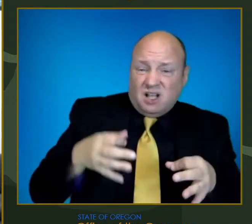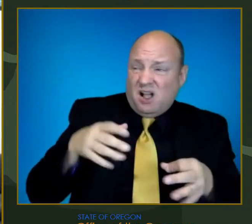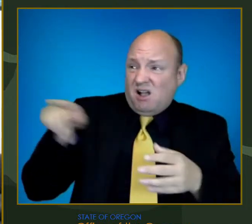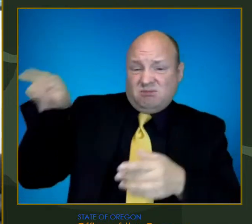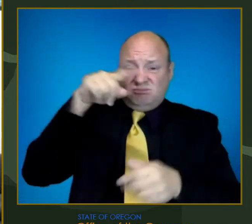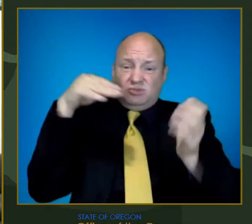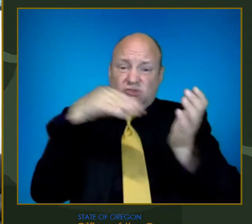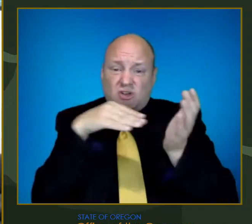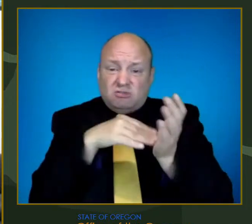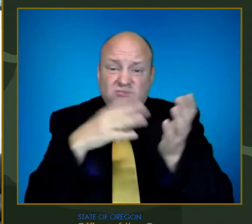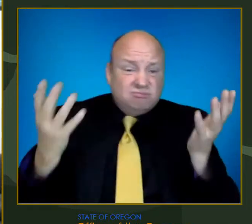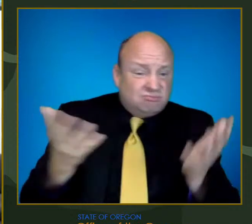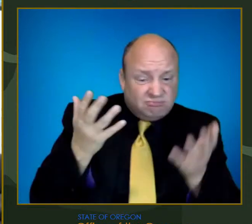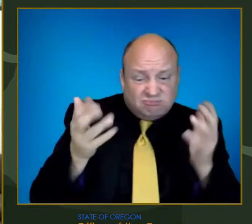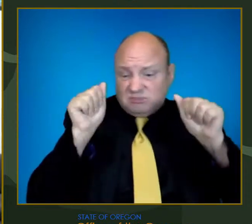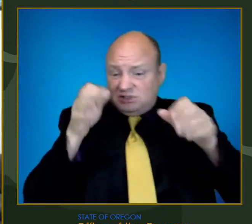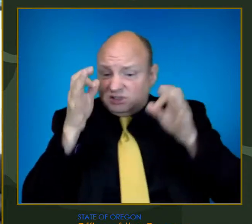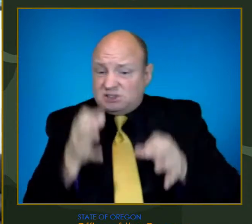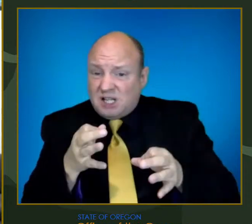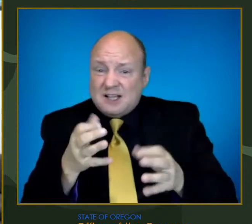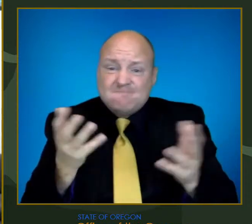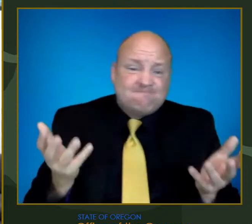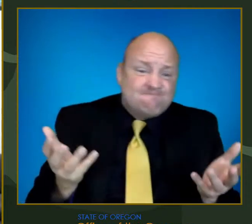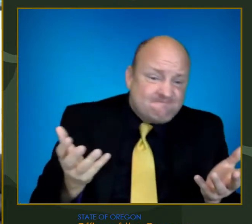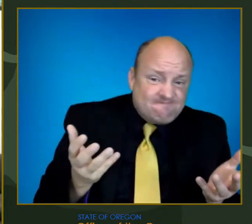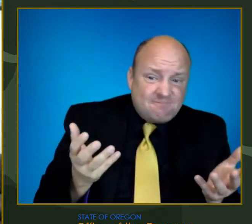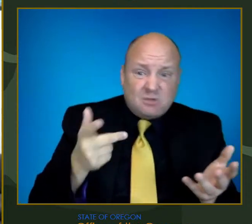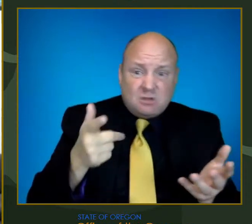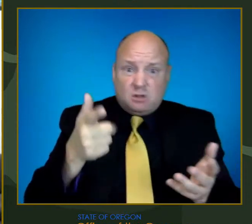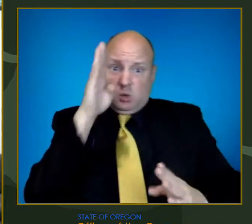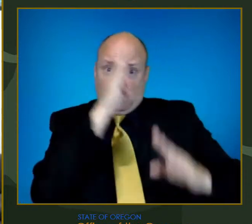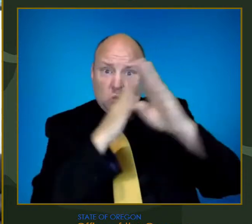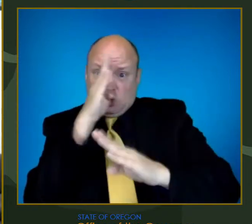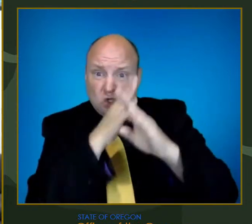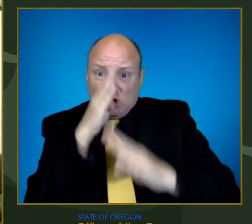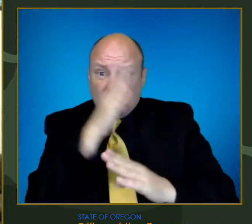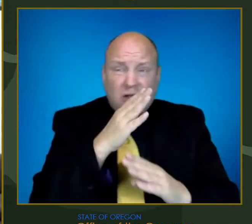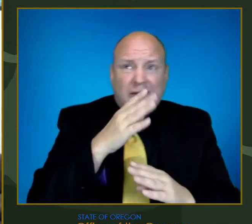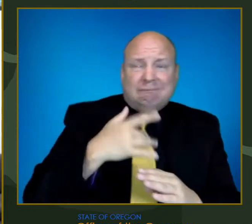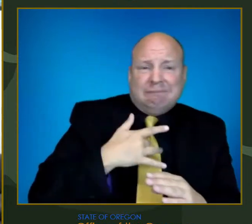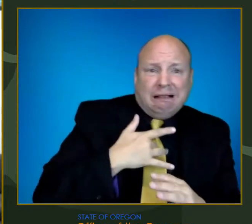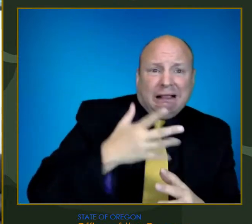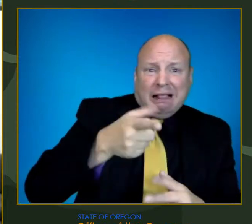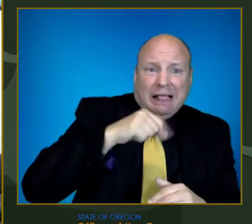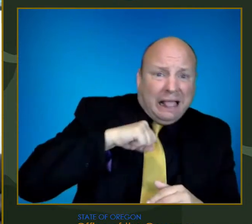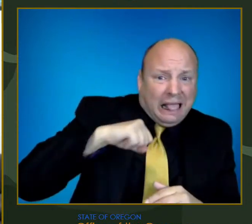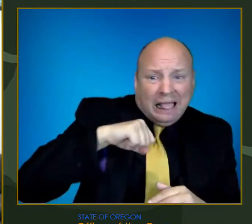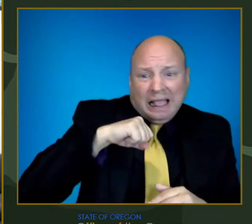COVID-19 with concern or contrarianism, here are the stark facts we're facing.